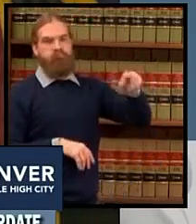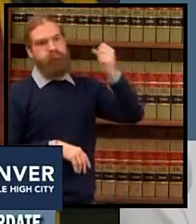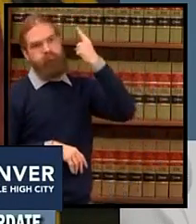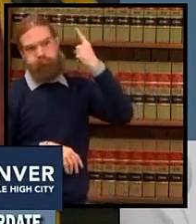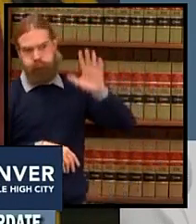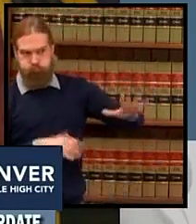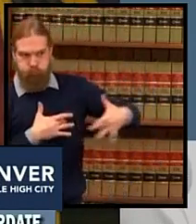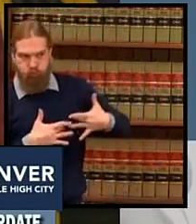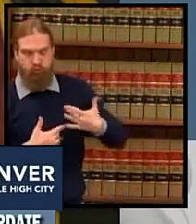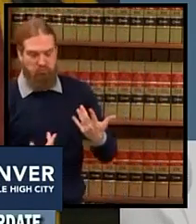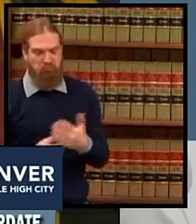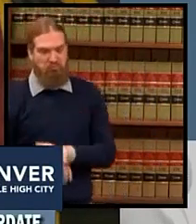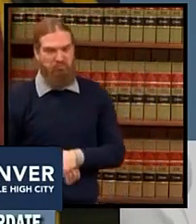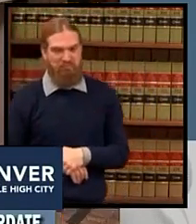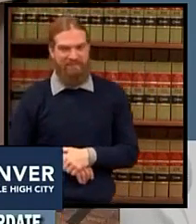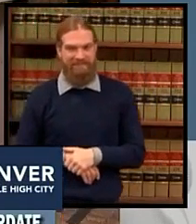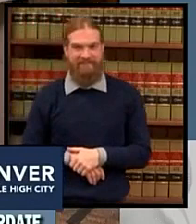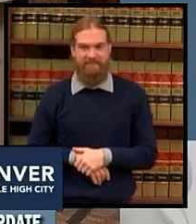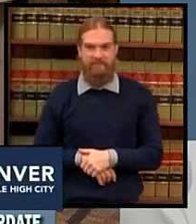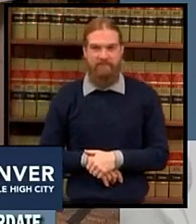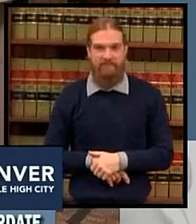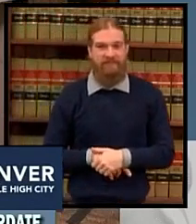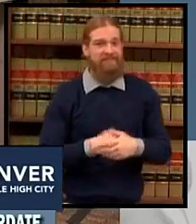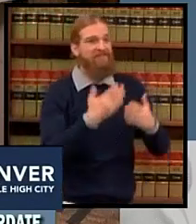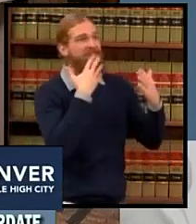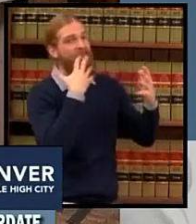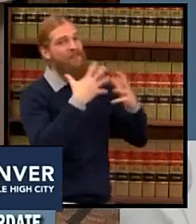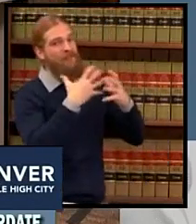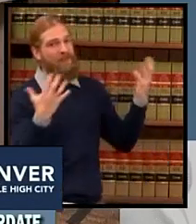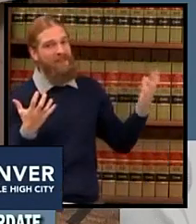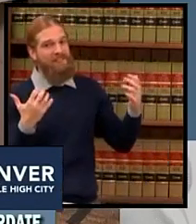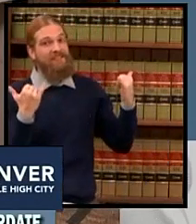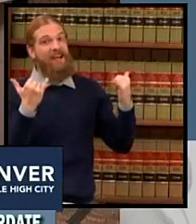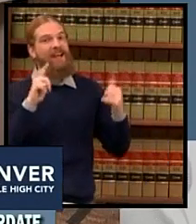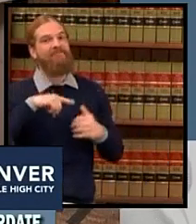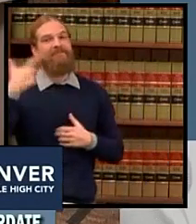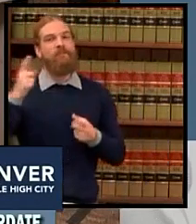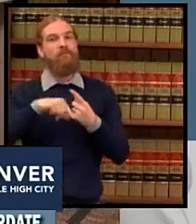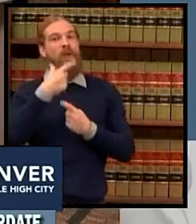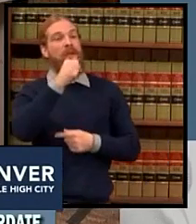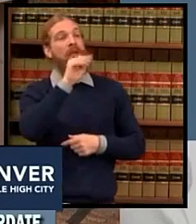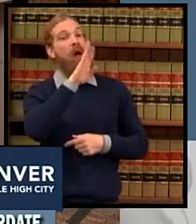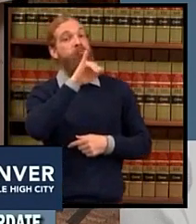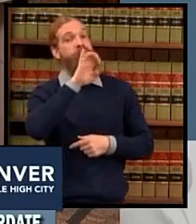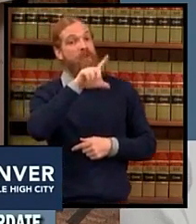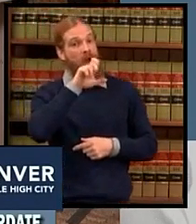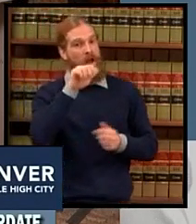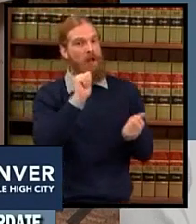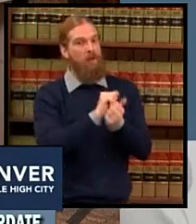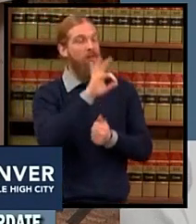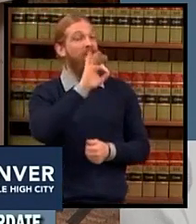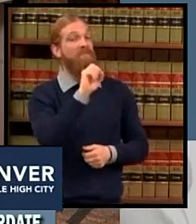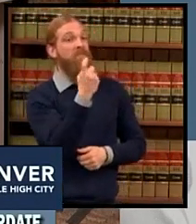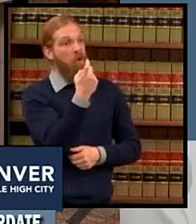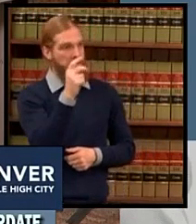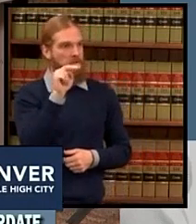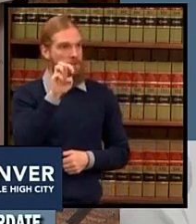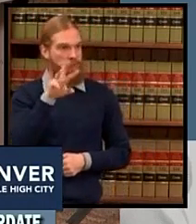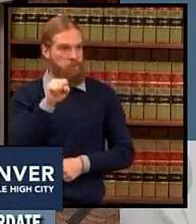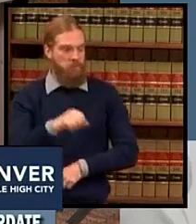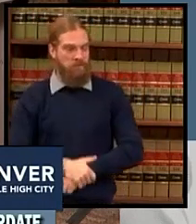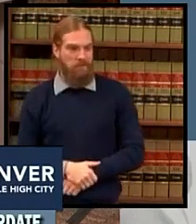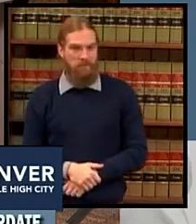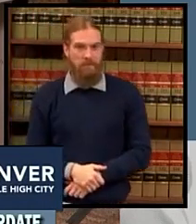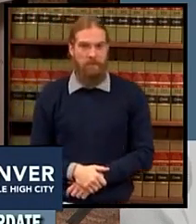issues. Thank you, Vinny. Let's go to Gabrielle from Fox. Thank